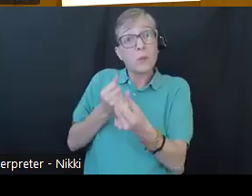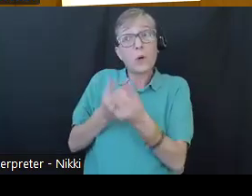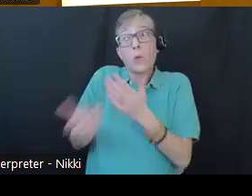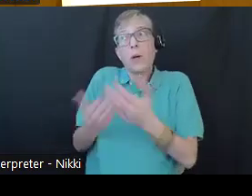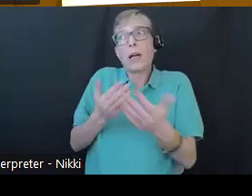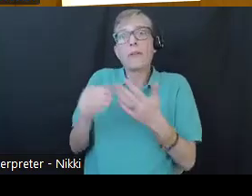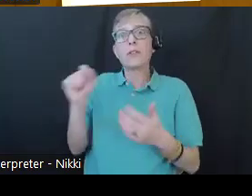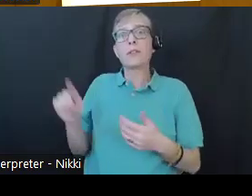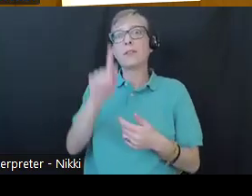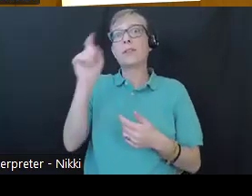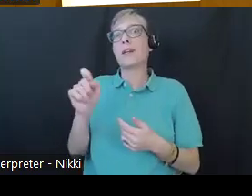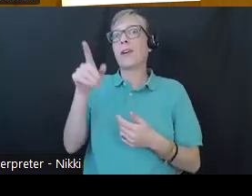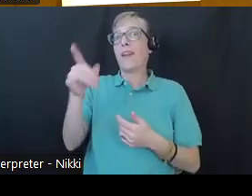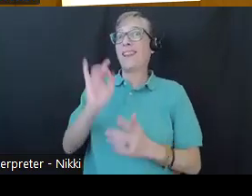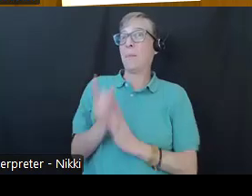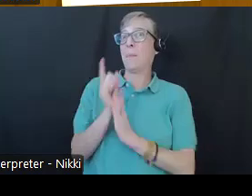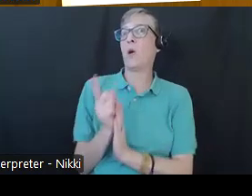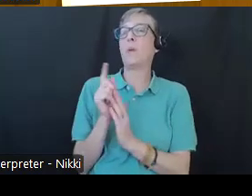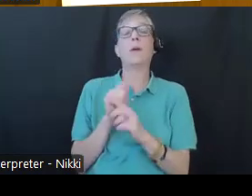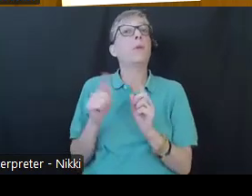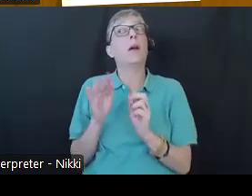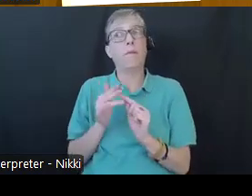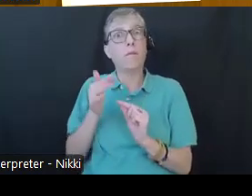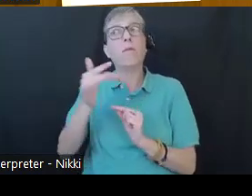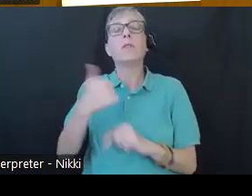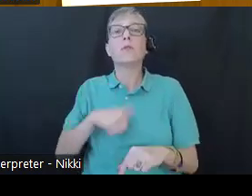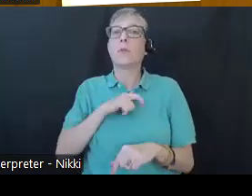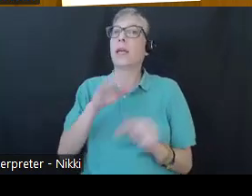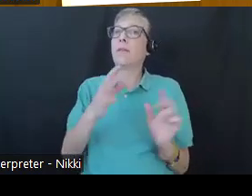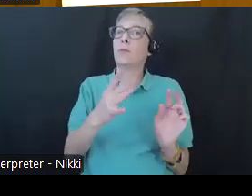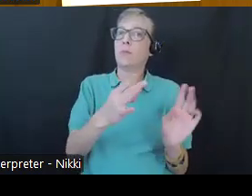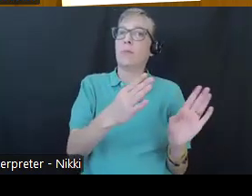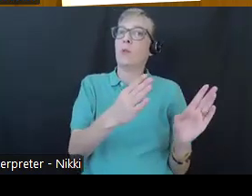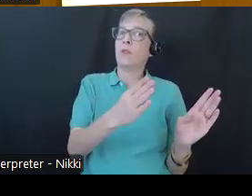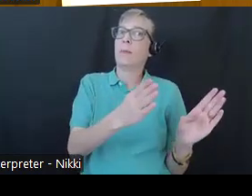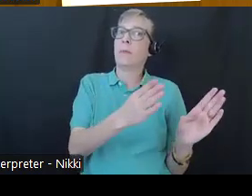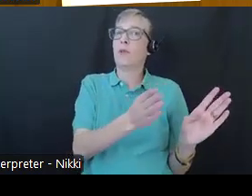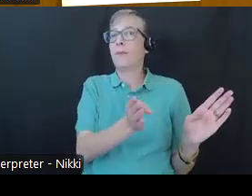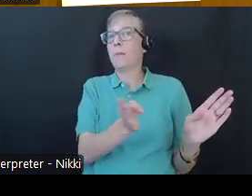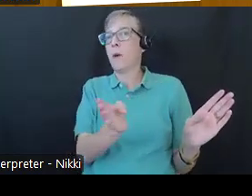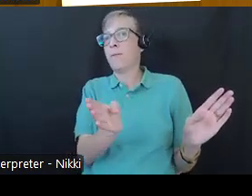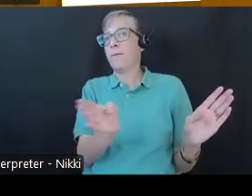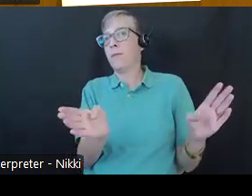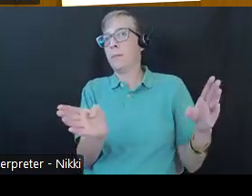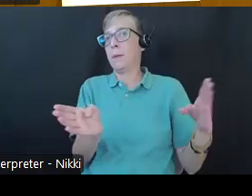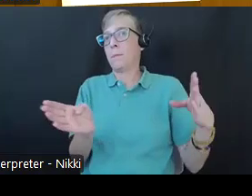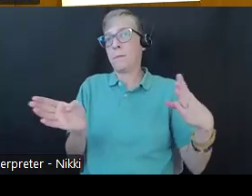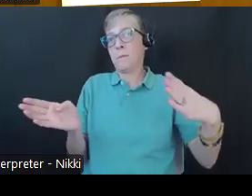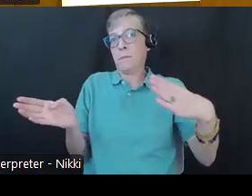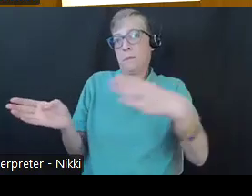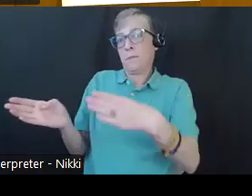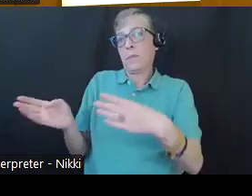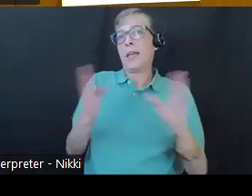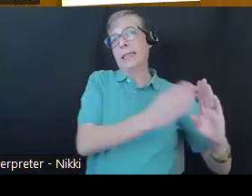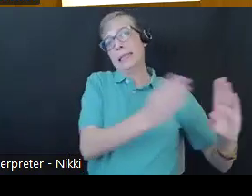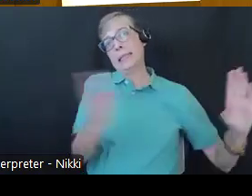some point, we got to move them on that and I use gradual exposure to move them along that continuum to get to the point where they